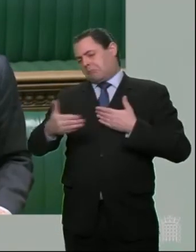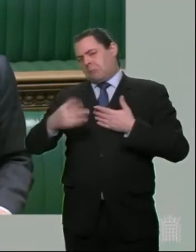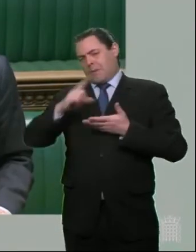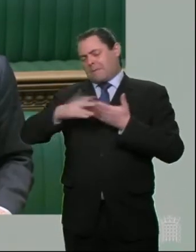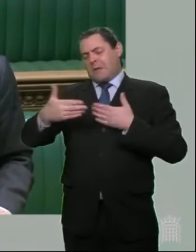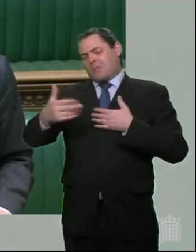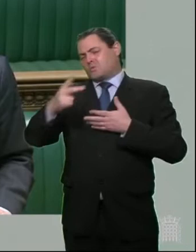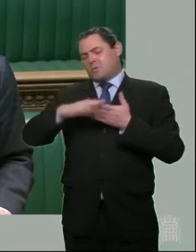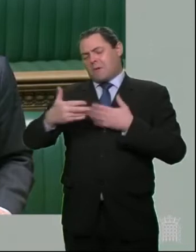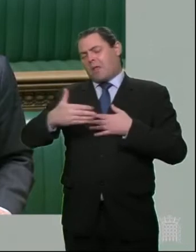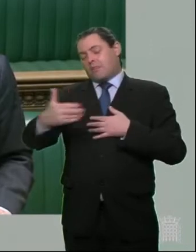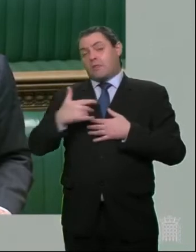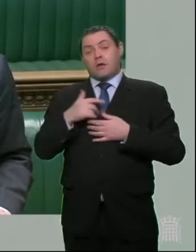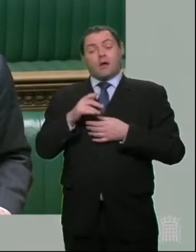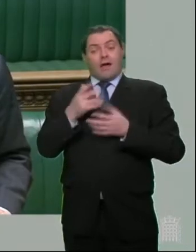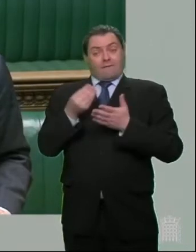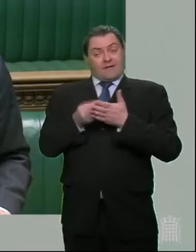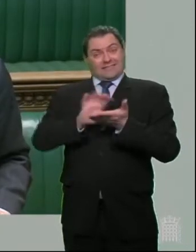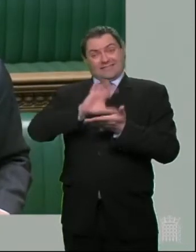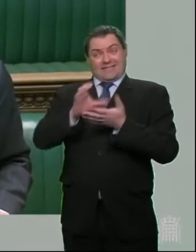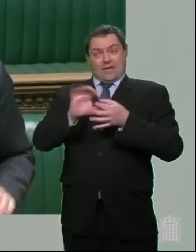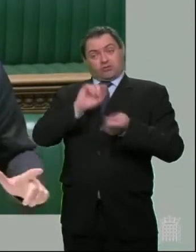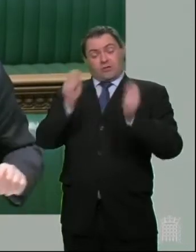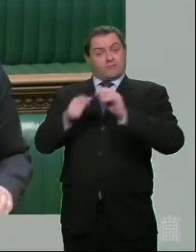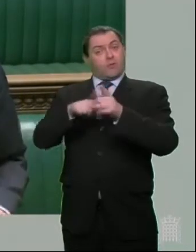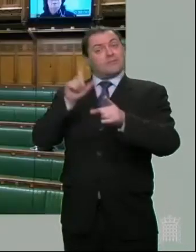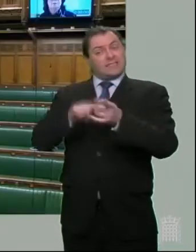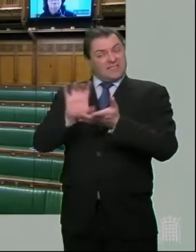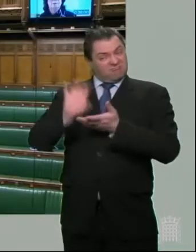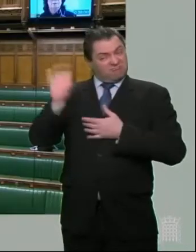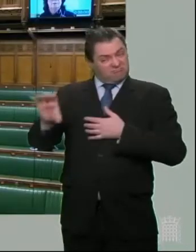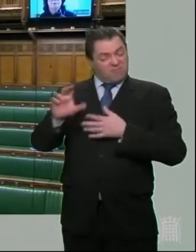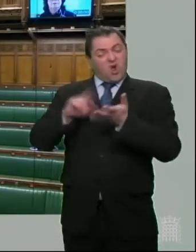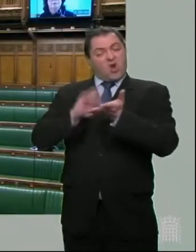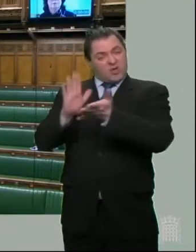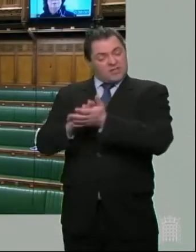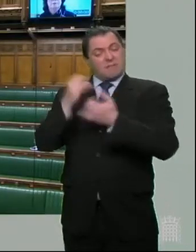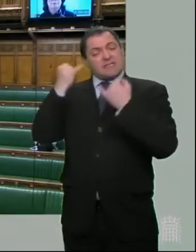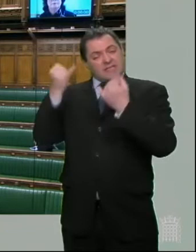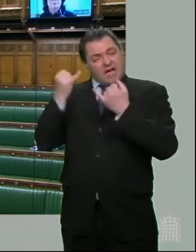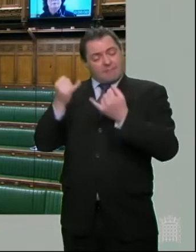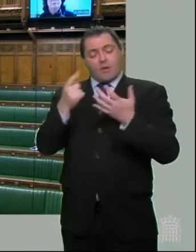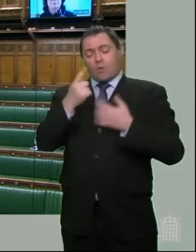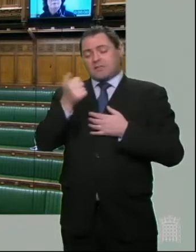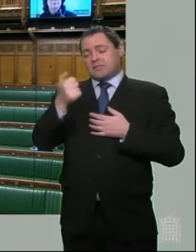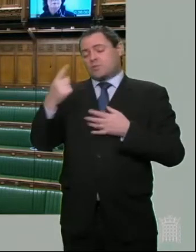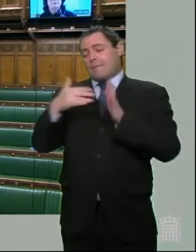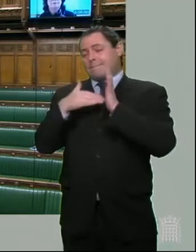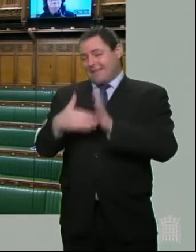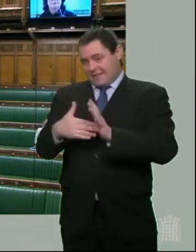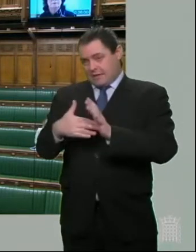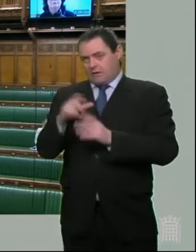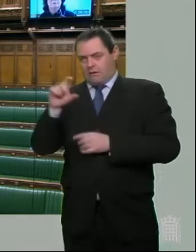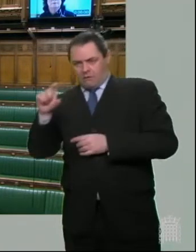that the Transforming Cities Fund for Nottingham and Derby, £161 million, includes £10 million, Mr. Speaker, for a